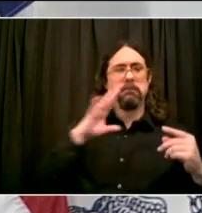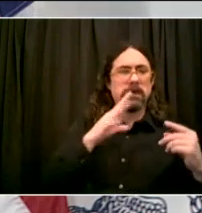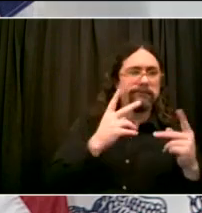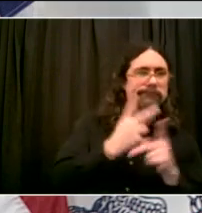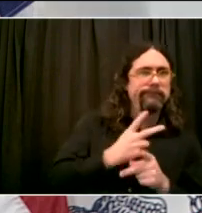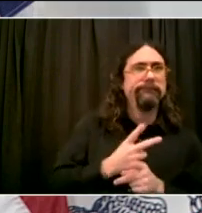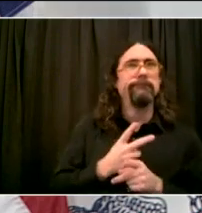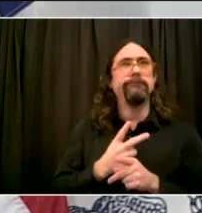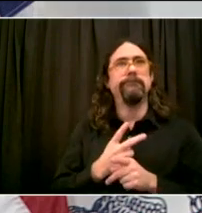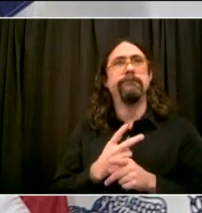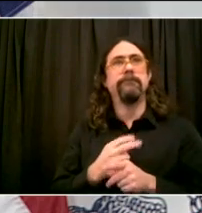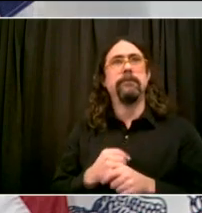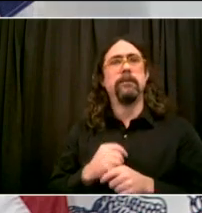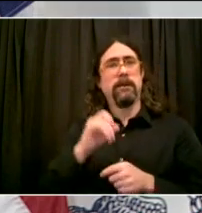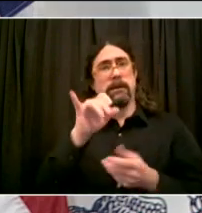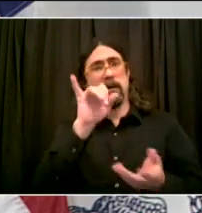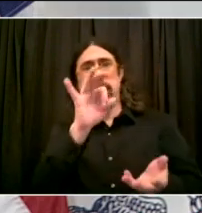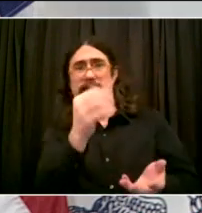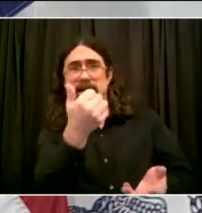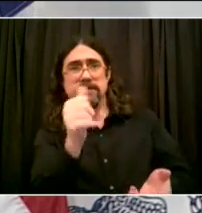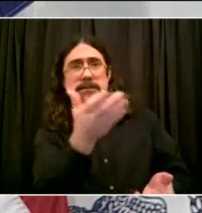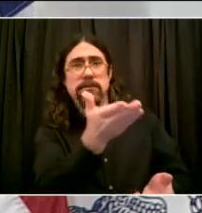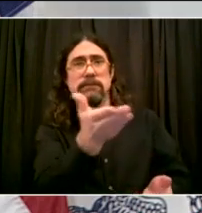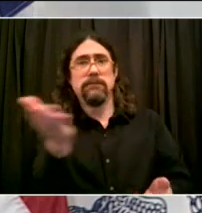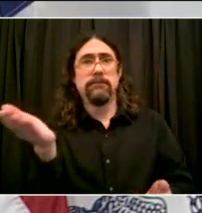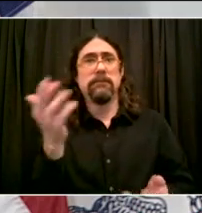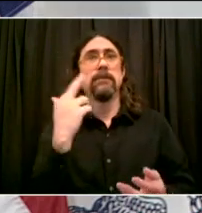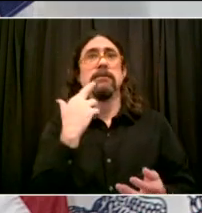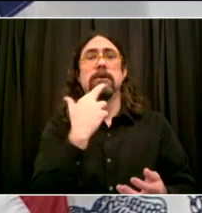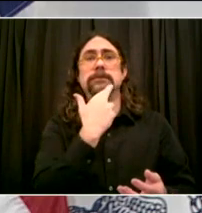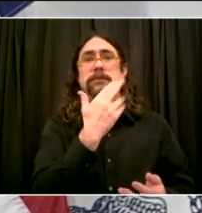check, they can call 311 and we'll get that to them right away.